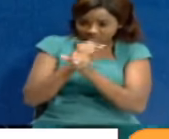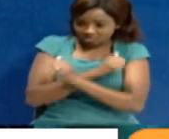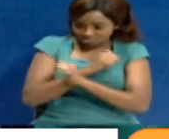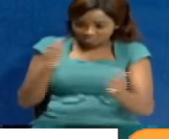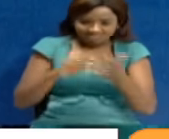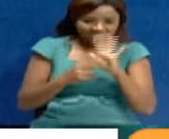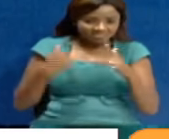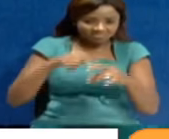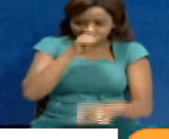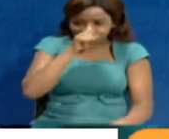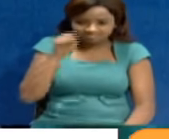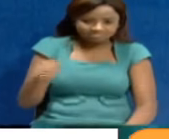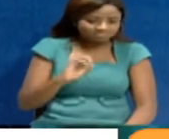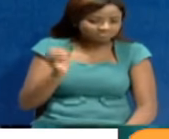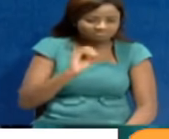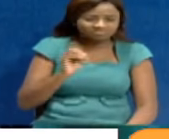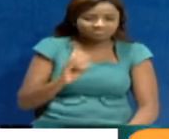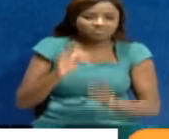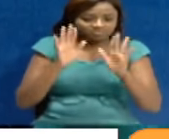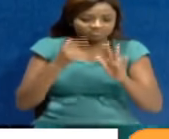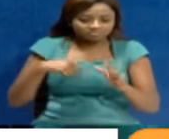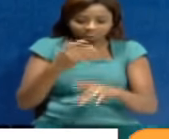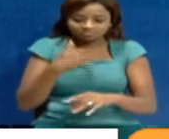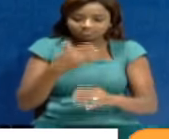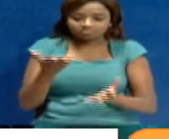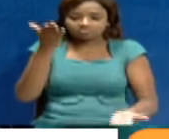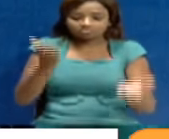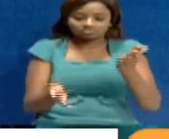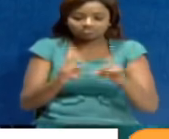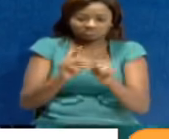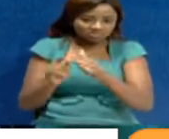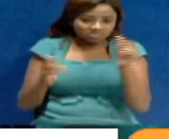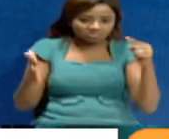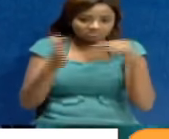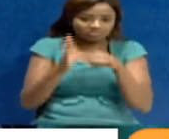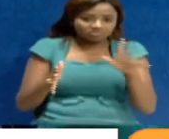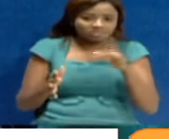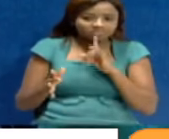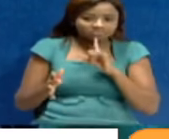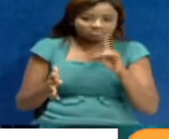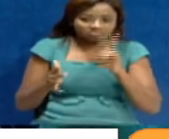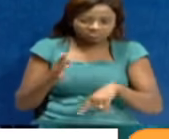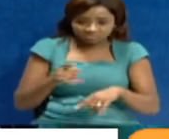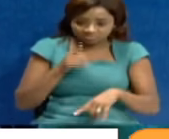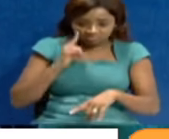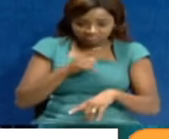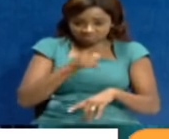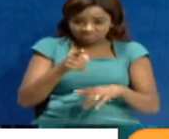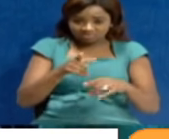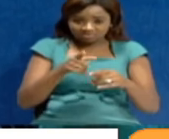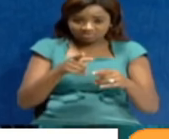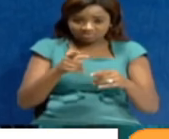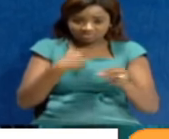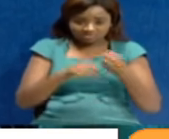of your decisions. So they are trying to create a balance. There is a point there that Okiya has said which must not get lost. This kind of litigation, Waiga,